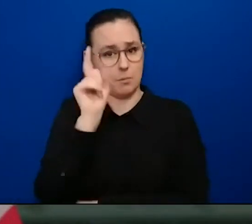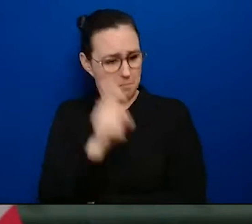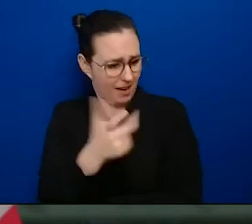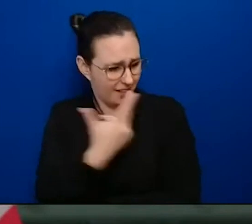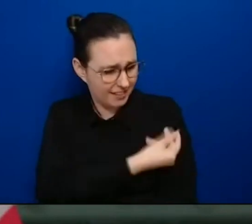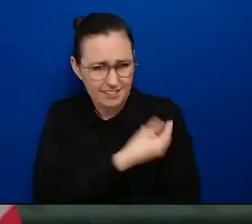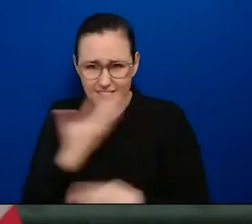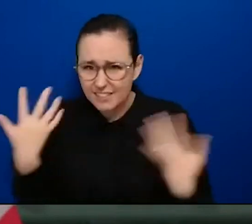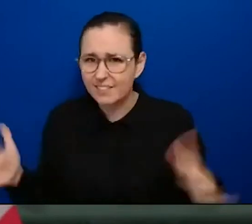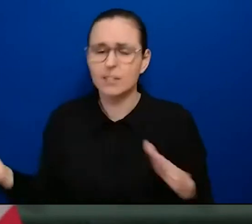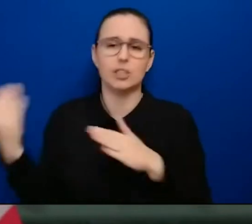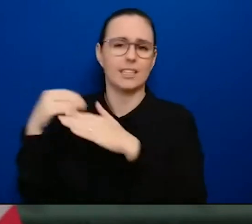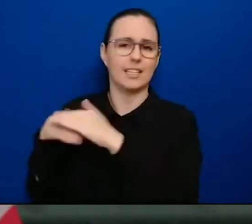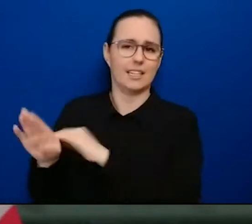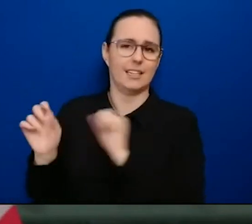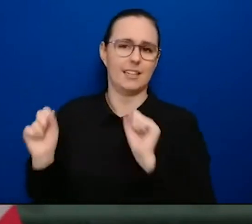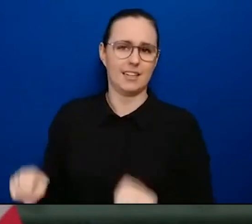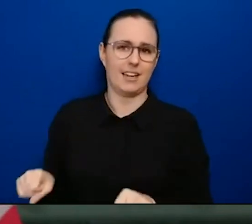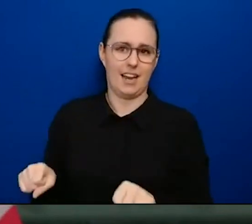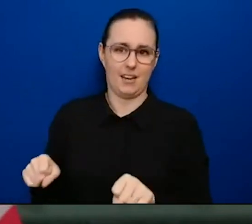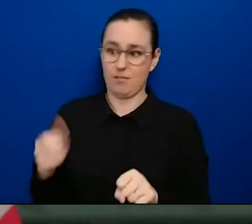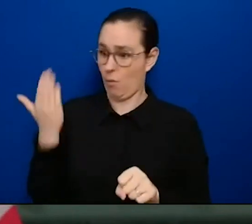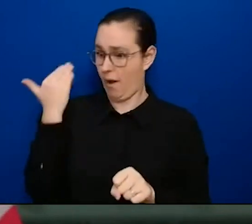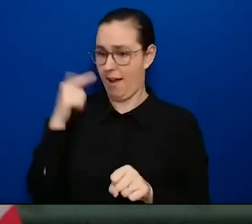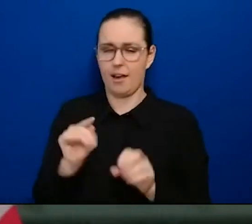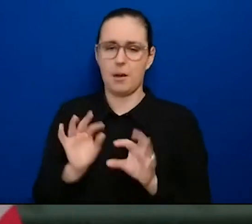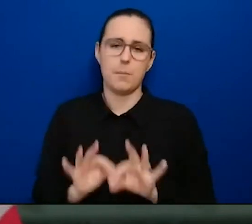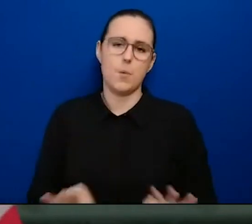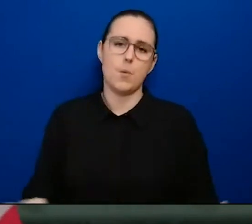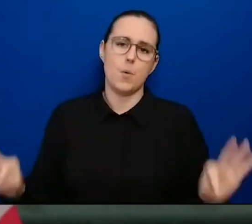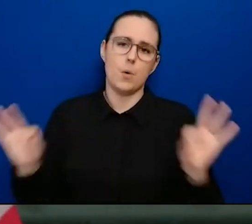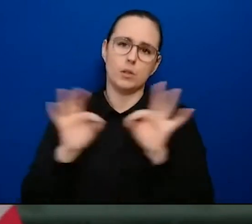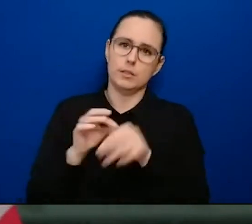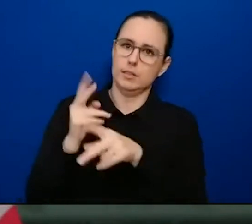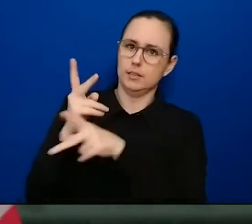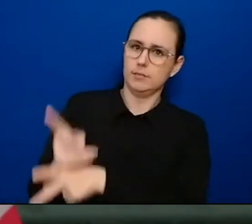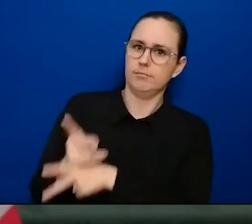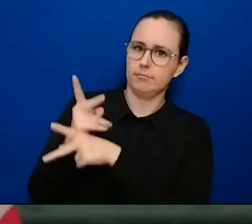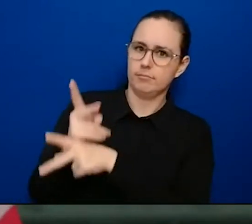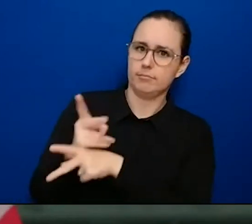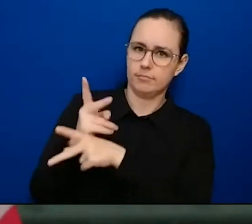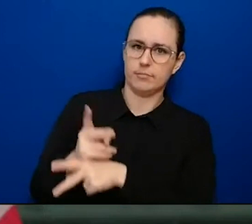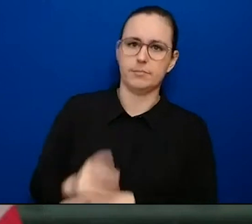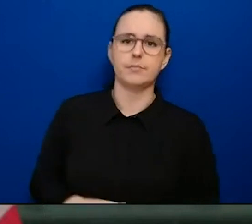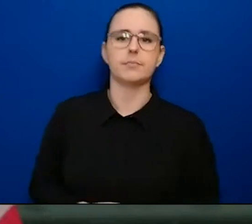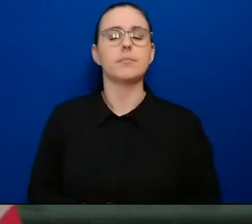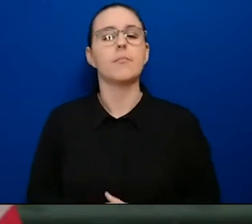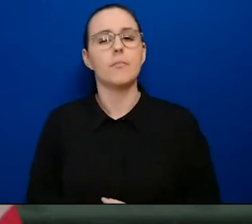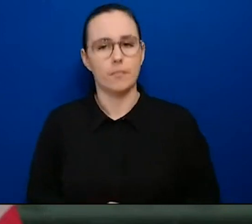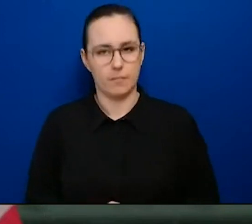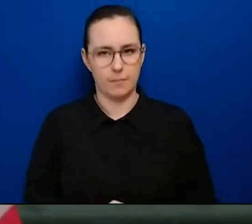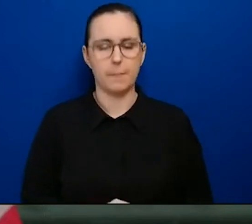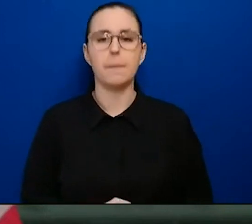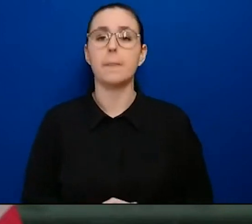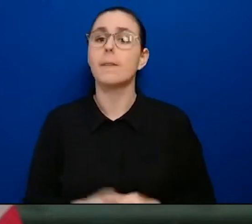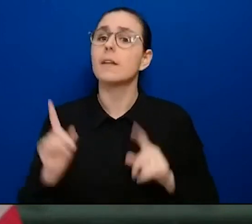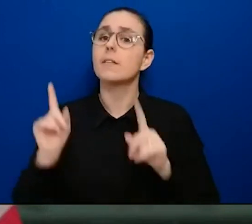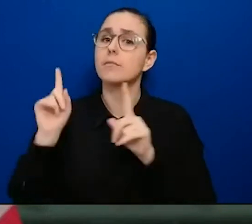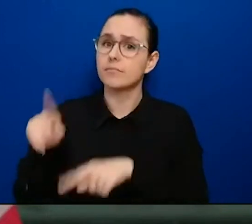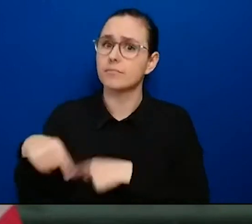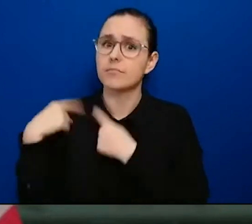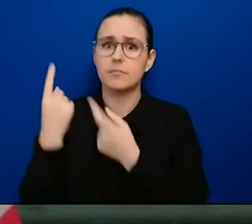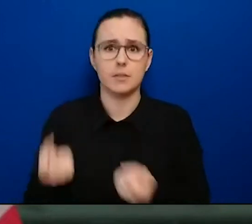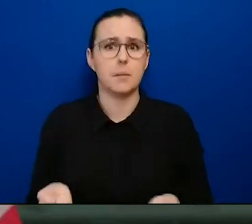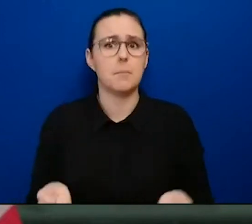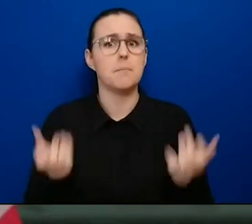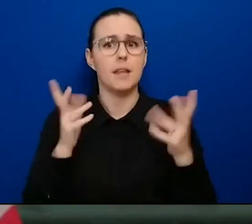how challenging it can be, particularly in some of the wards. As well as there's been a lot of attention paid to appropriate